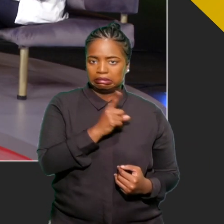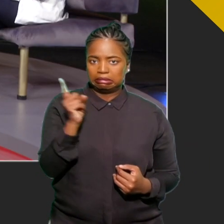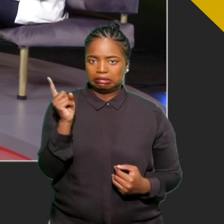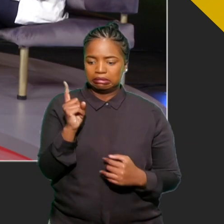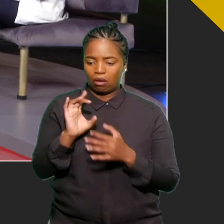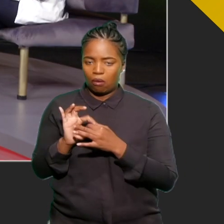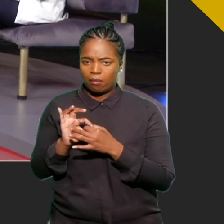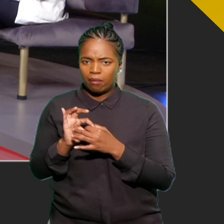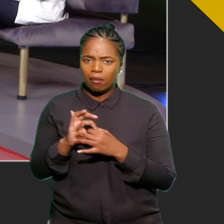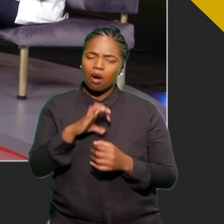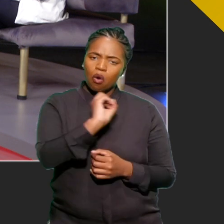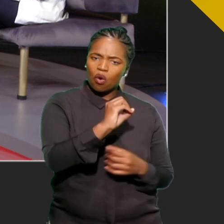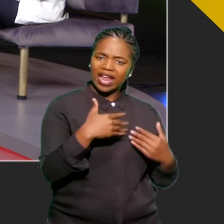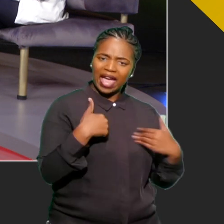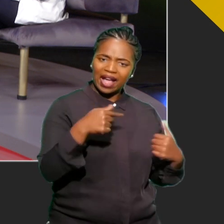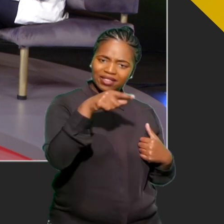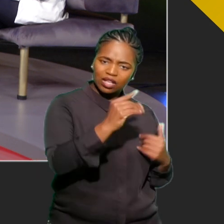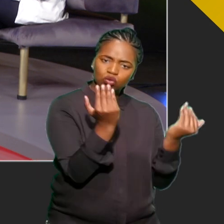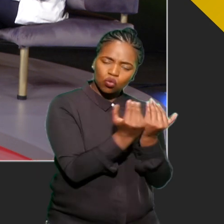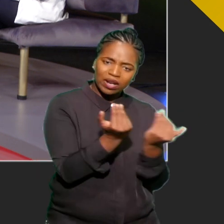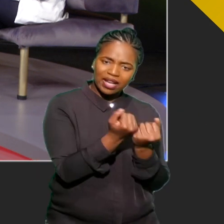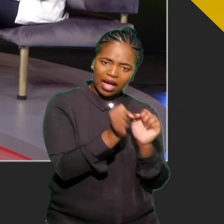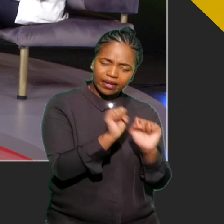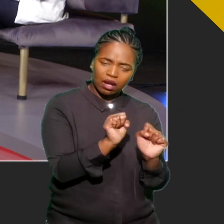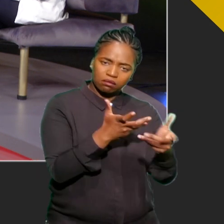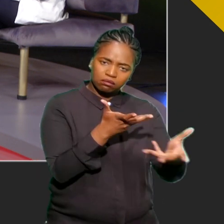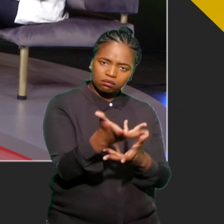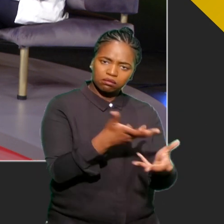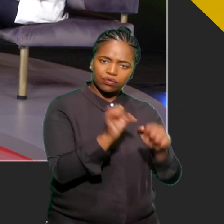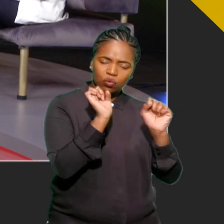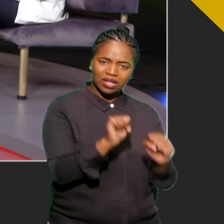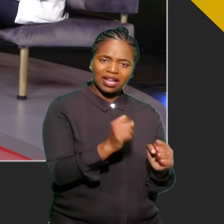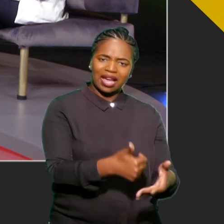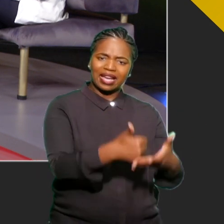ukuthi khona lo health educator lo engizoyakuyena esikoleni